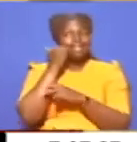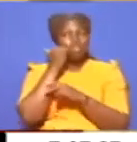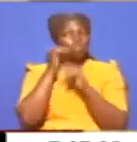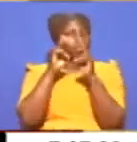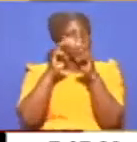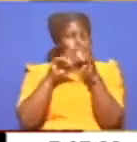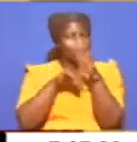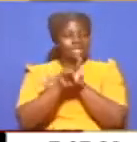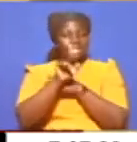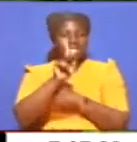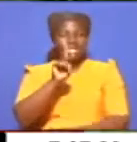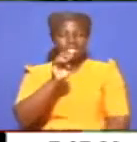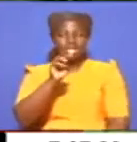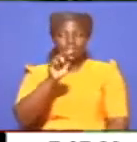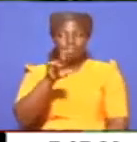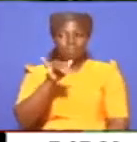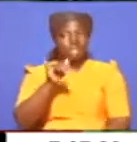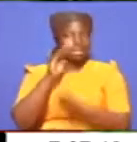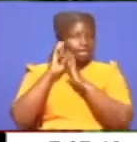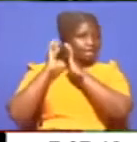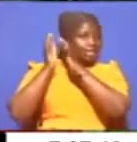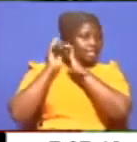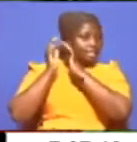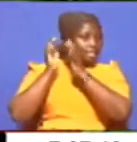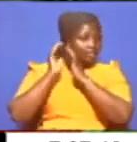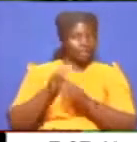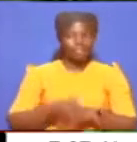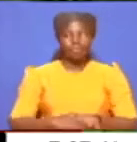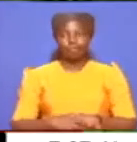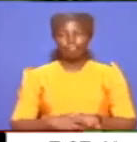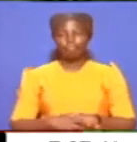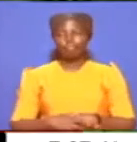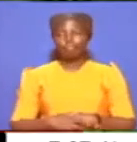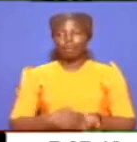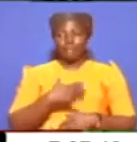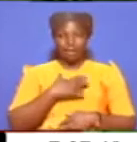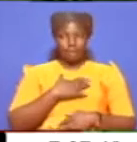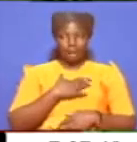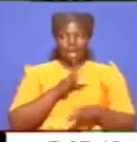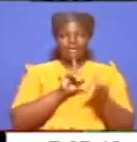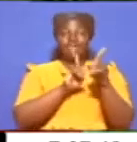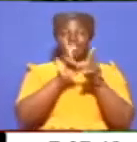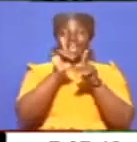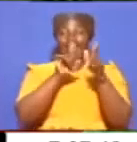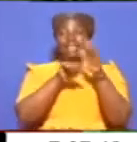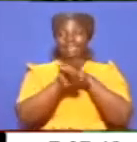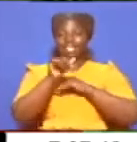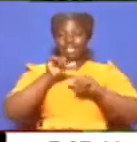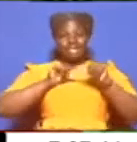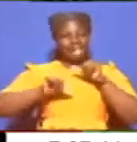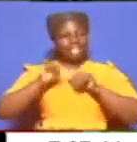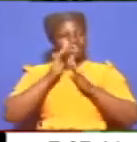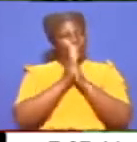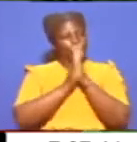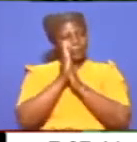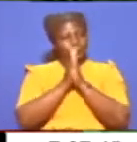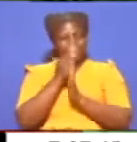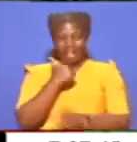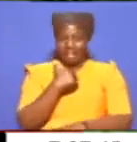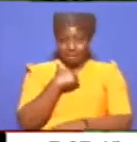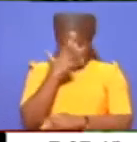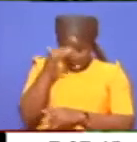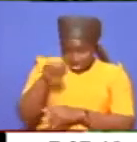ya KEMRI huko Kilifi. My journey in science is quite interesting because it actually started when I was a